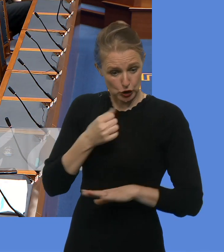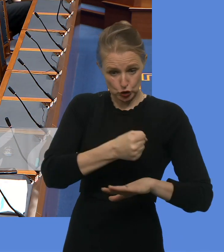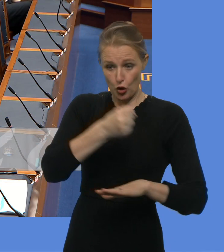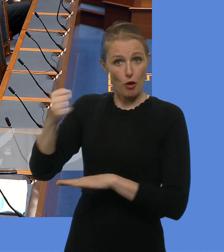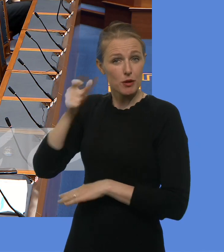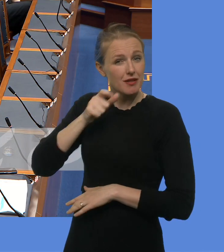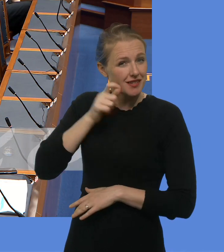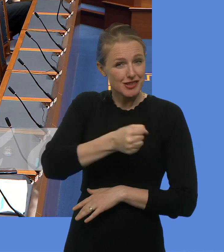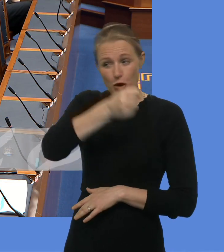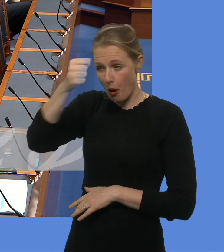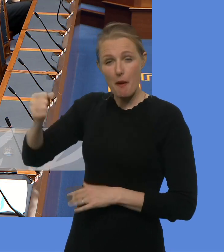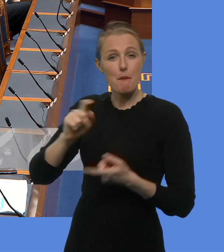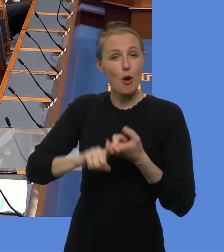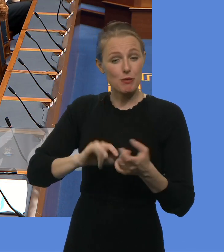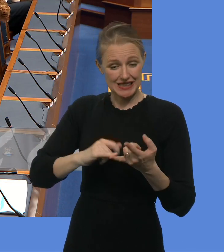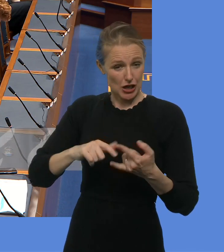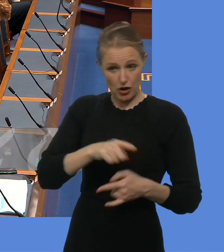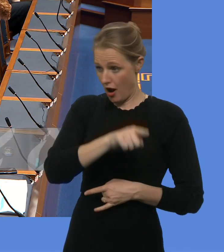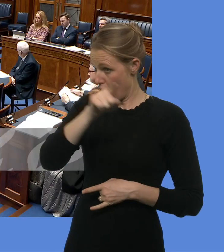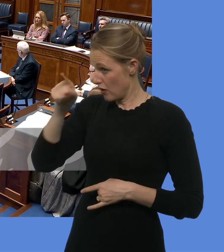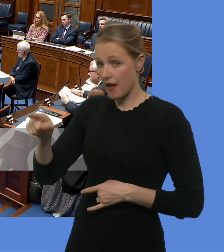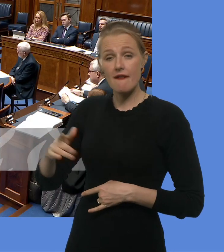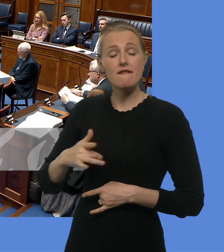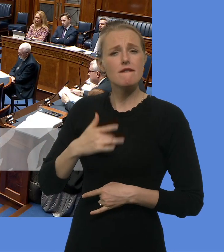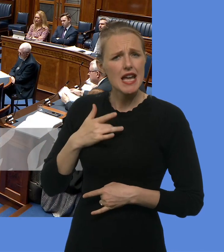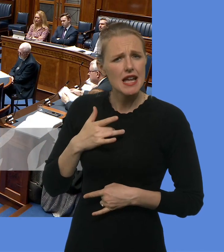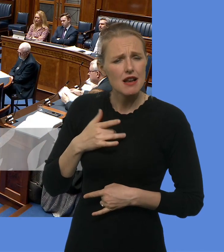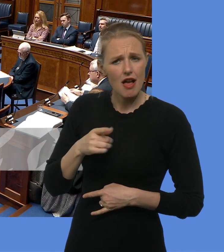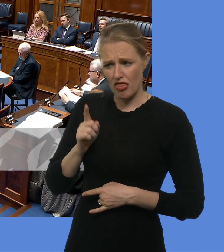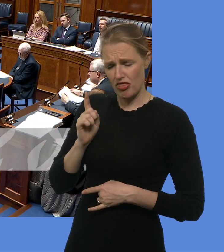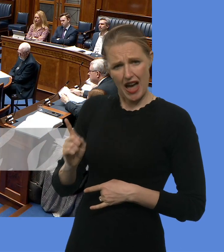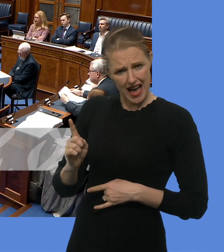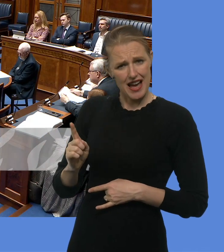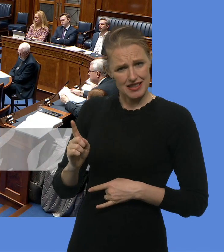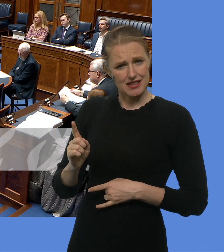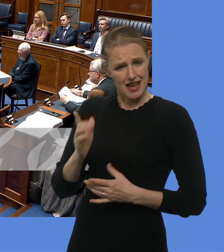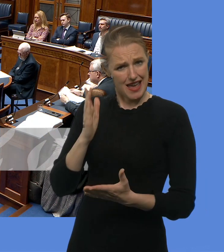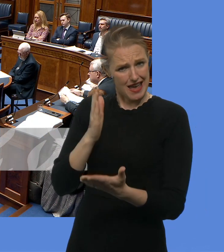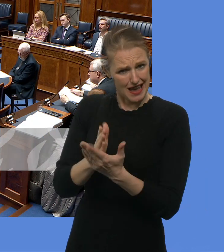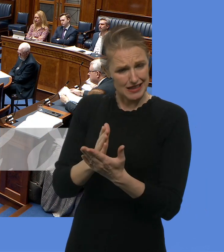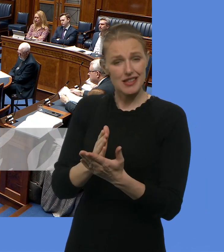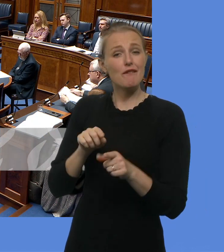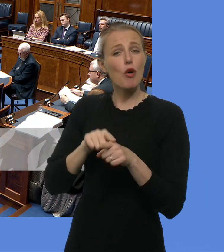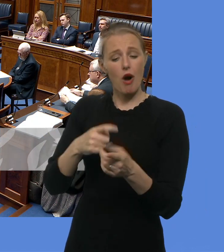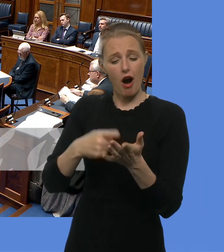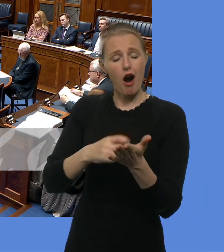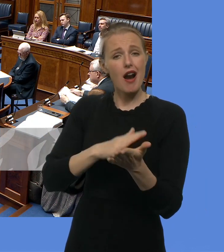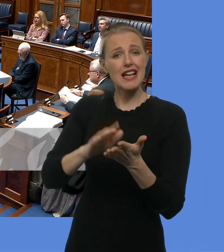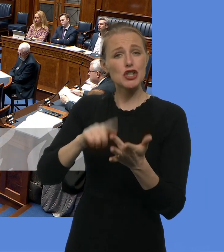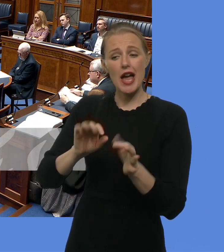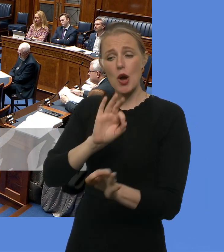of the Permanent Secretary meets the requirement to be, as you said, following the RHI inquiry, to be based on